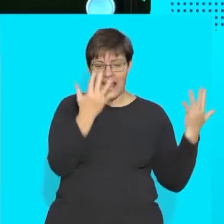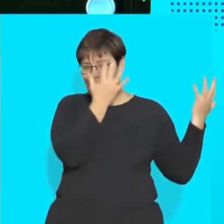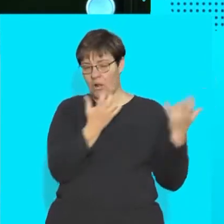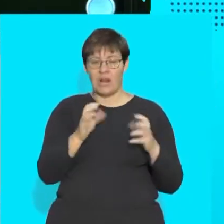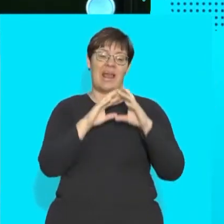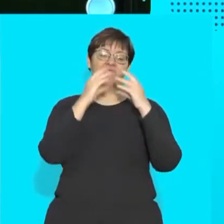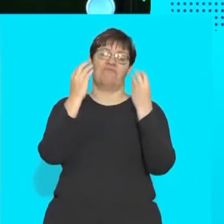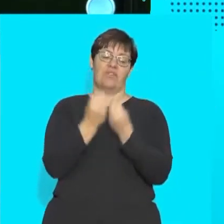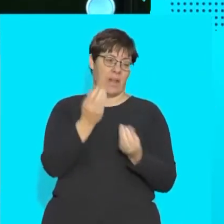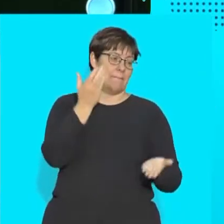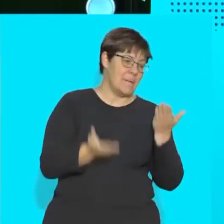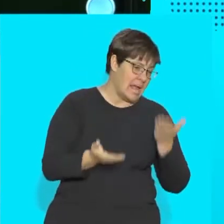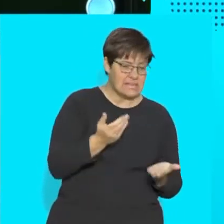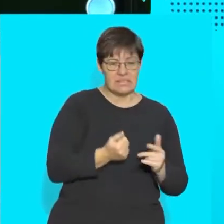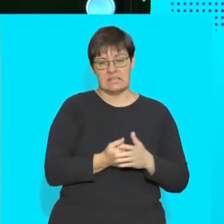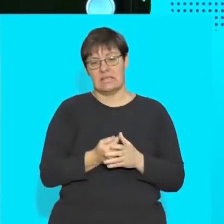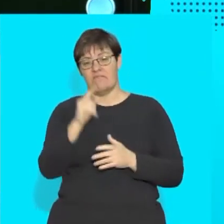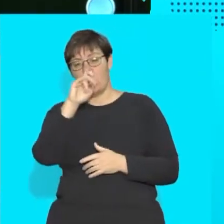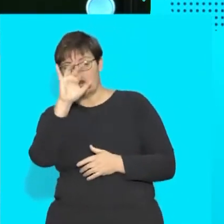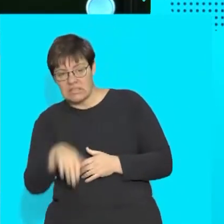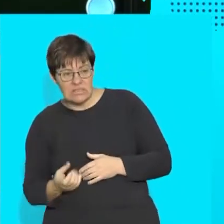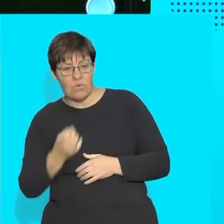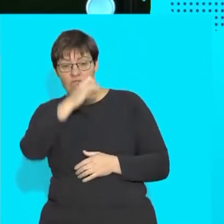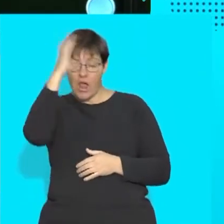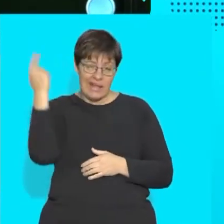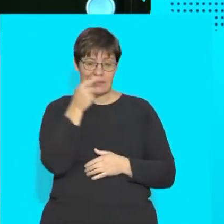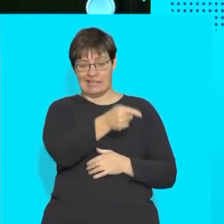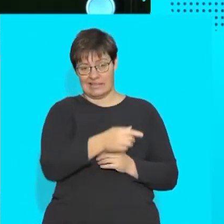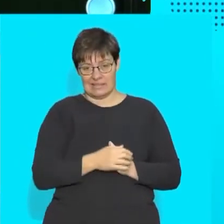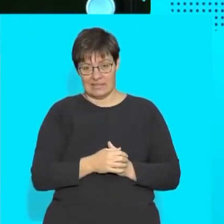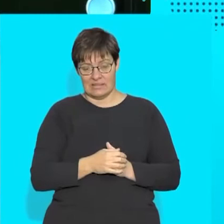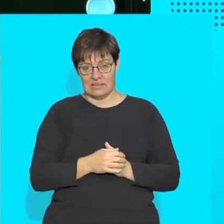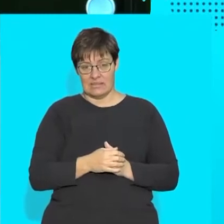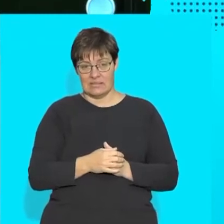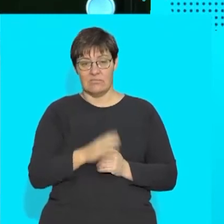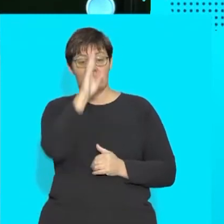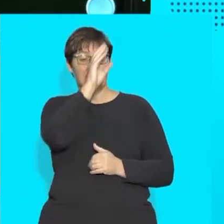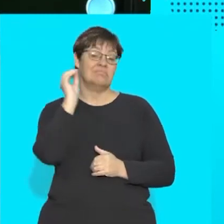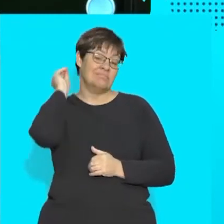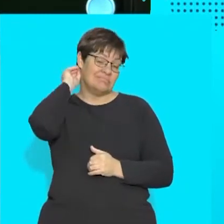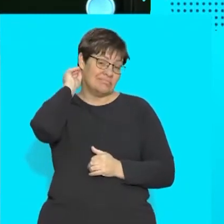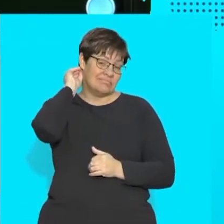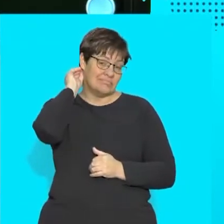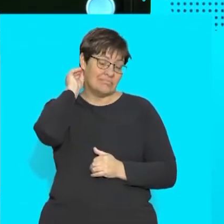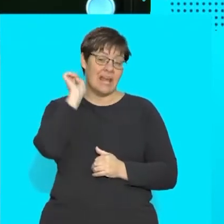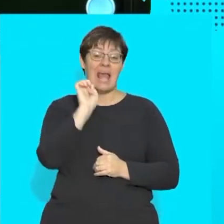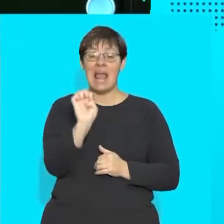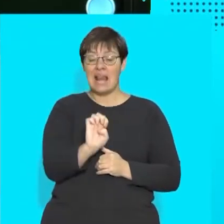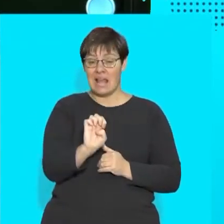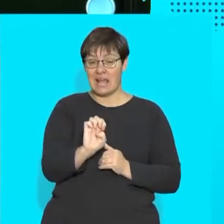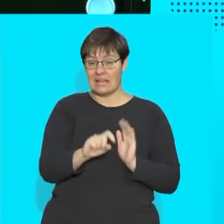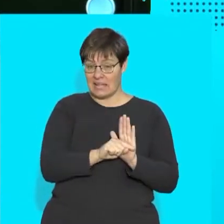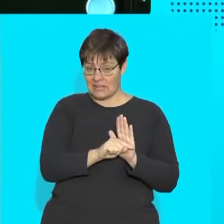you calculate the mass, the velocity, that you forget. Remember as well, electrons are